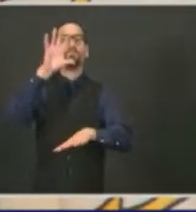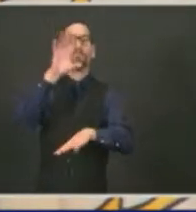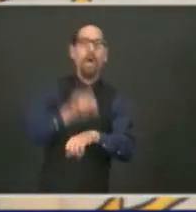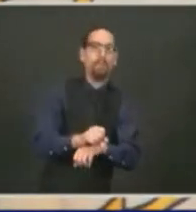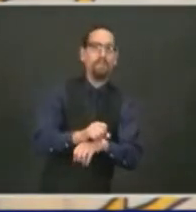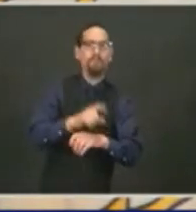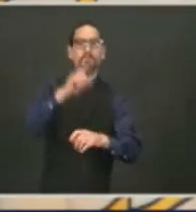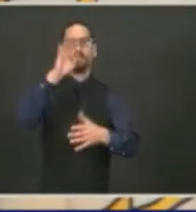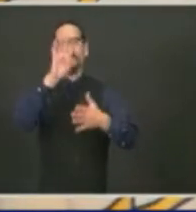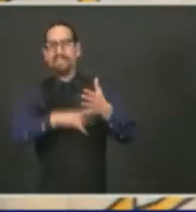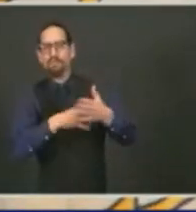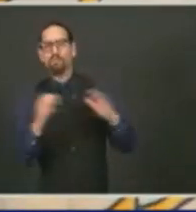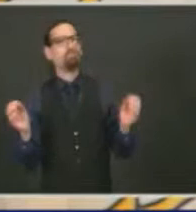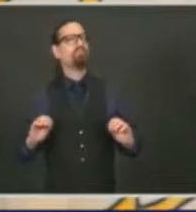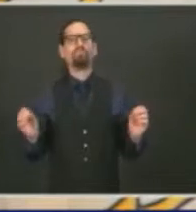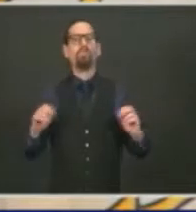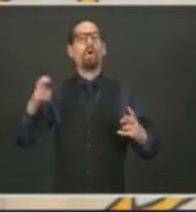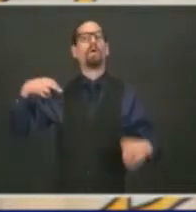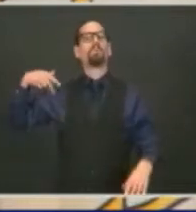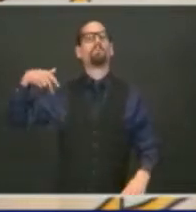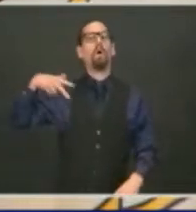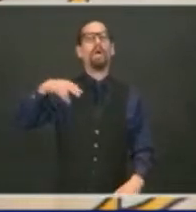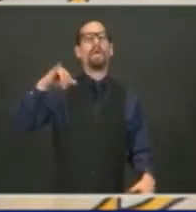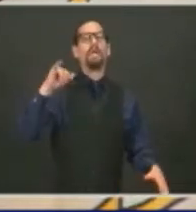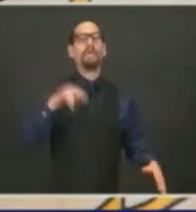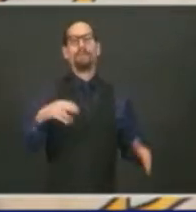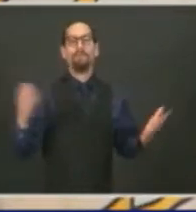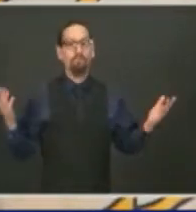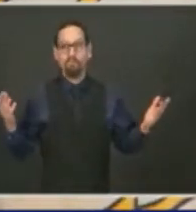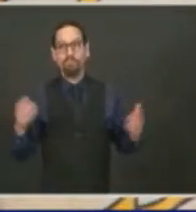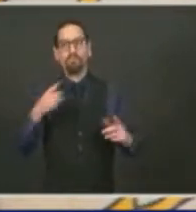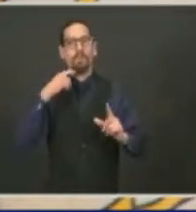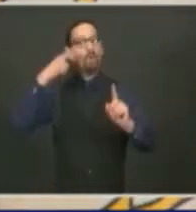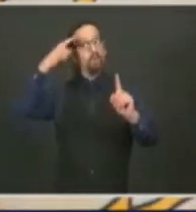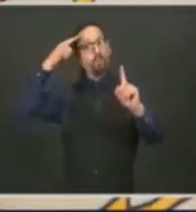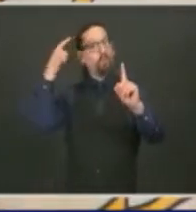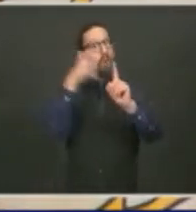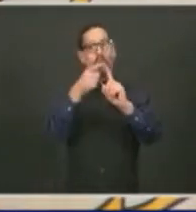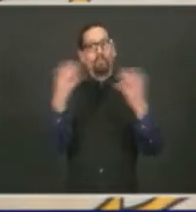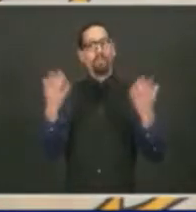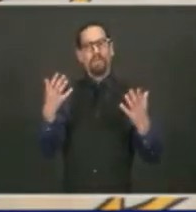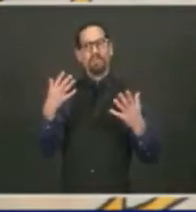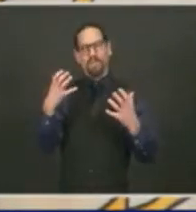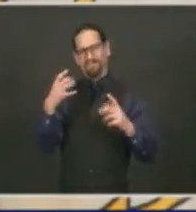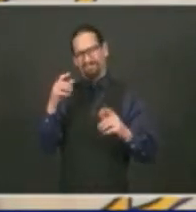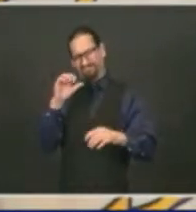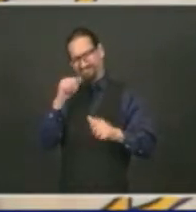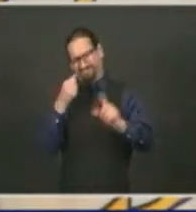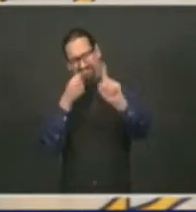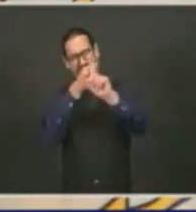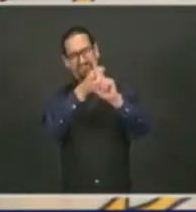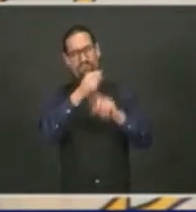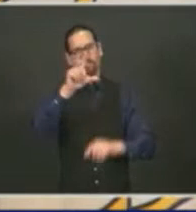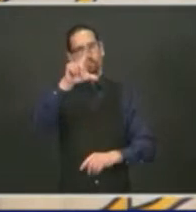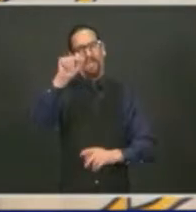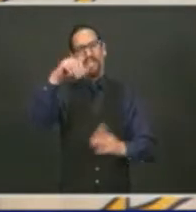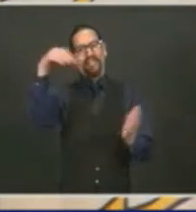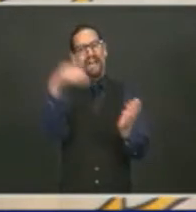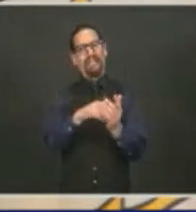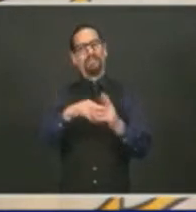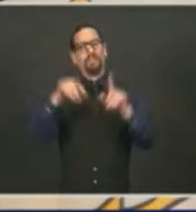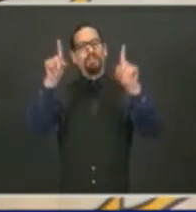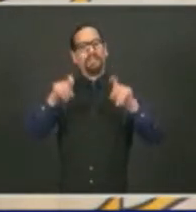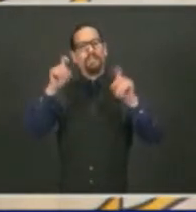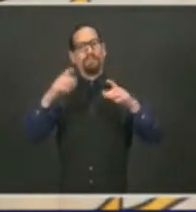goal is to perform more than 20,000 tests with these pop-up community sites, which are going to be open starting this